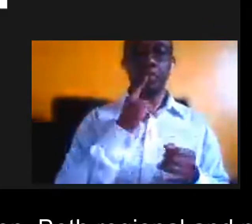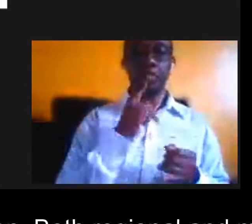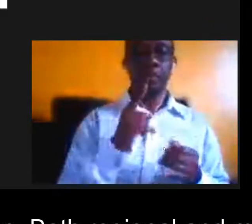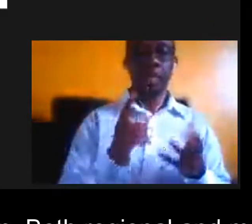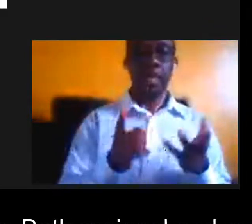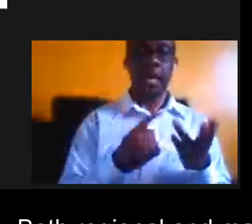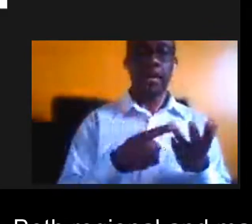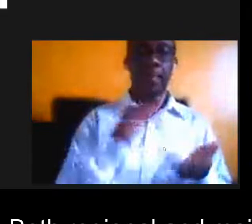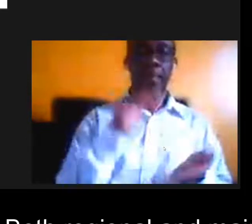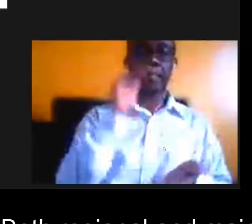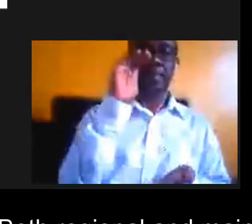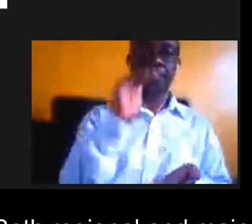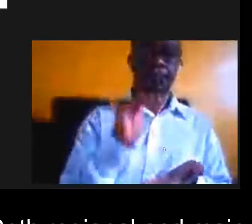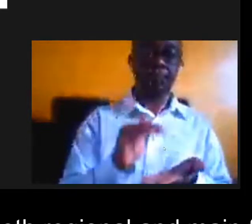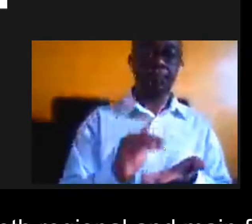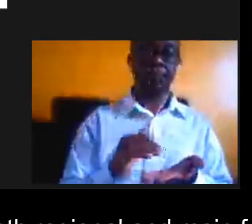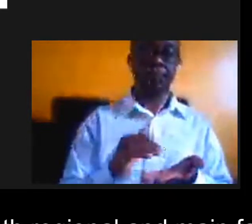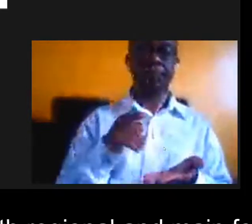a